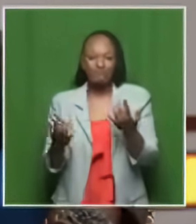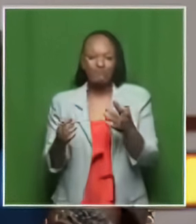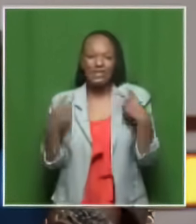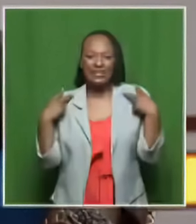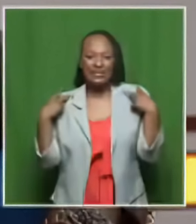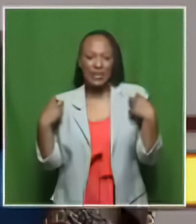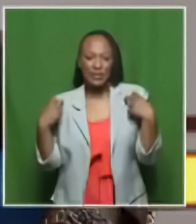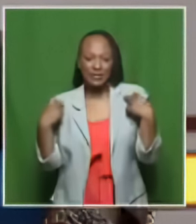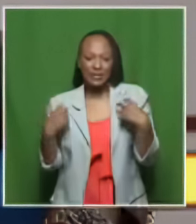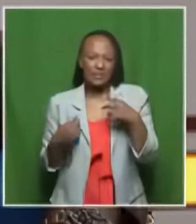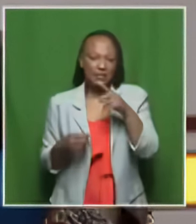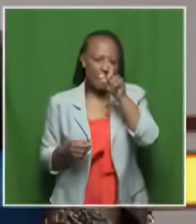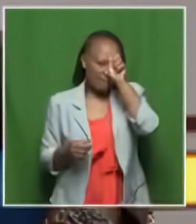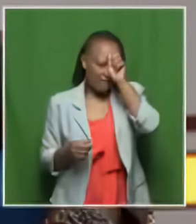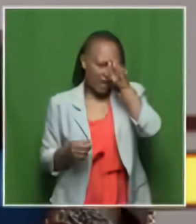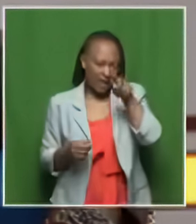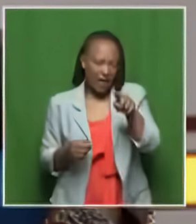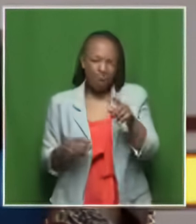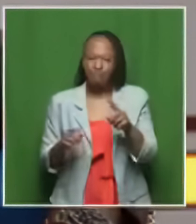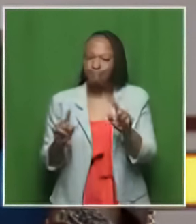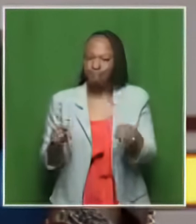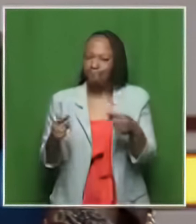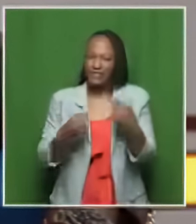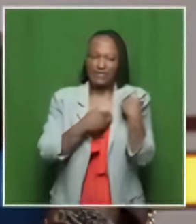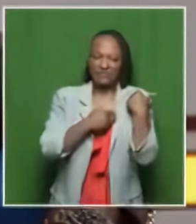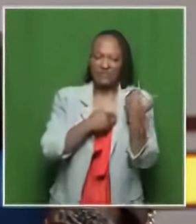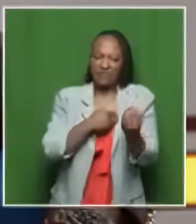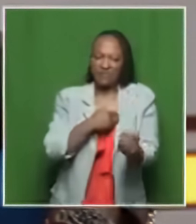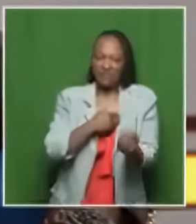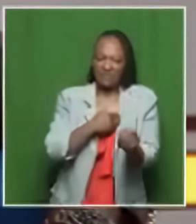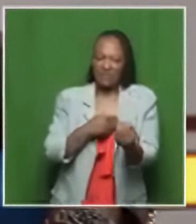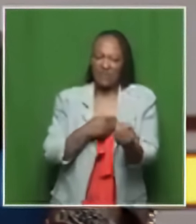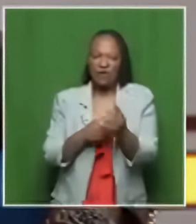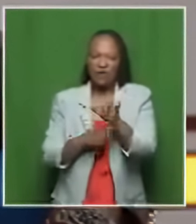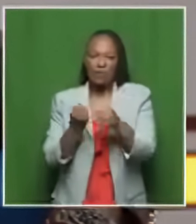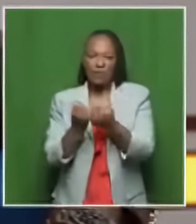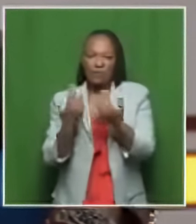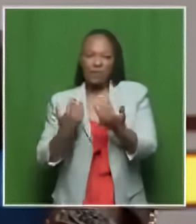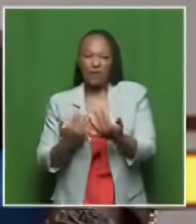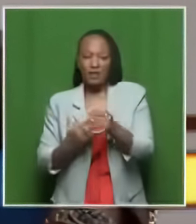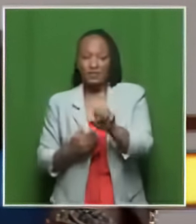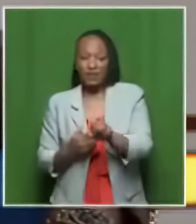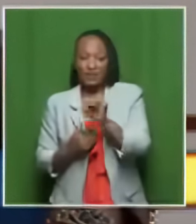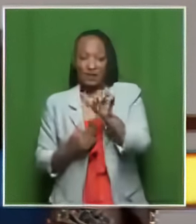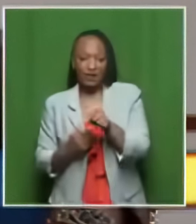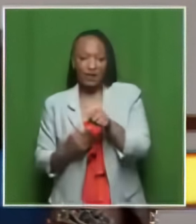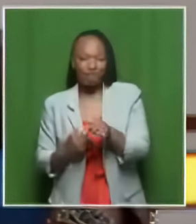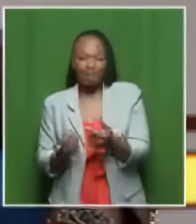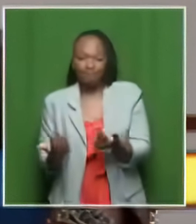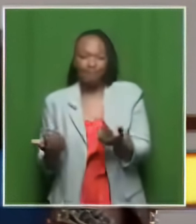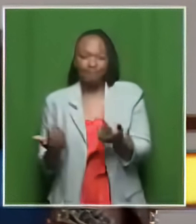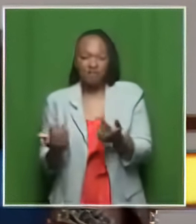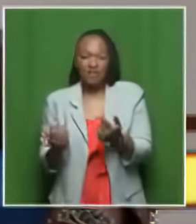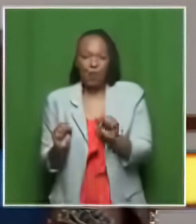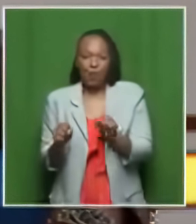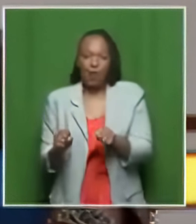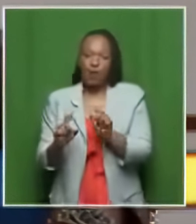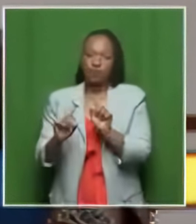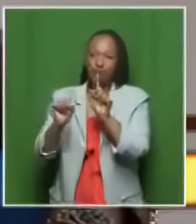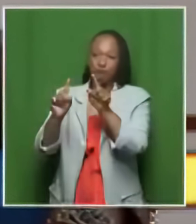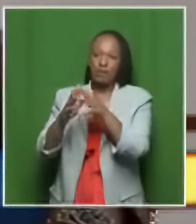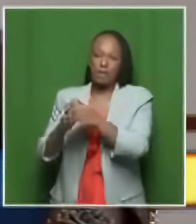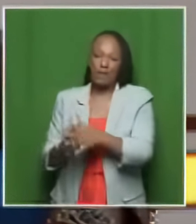security of Bafana Bafana. We cannot guarantee the security of the fans of South Africa if we are allowed in that